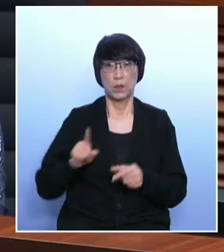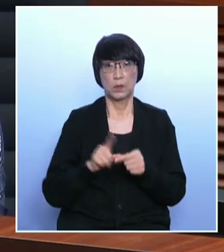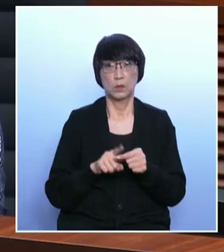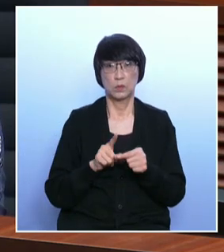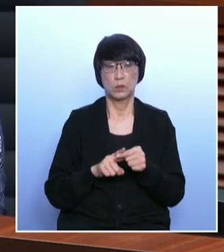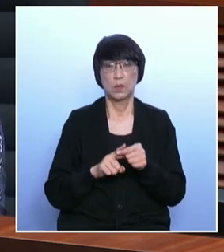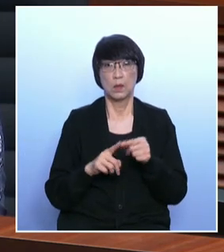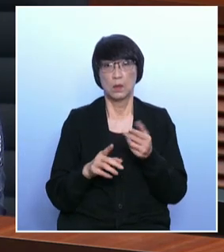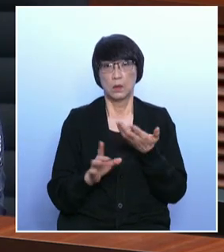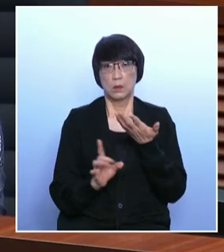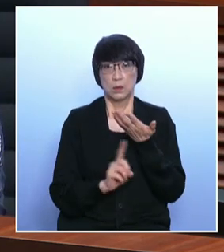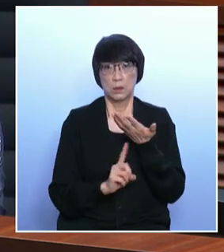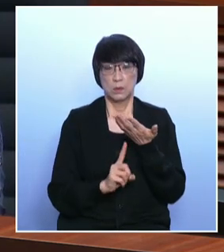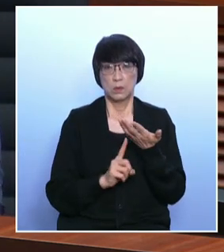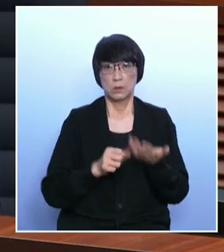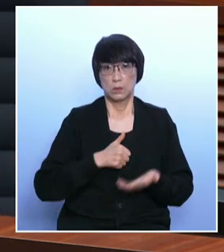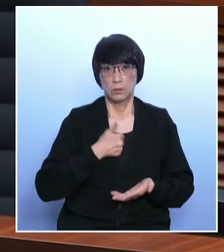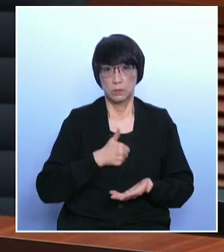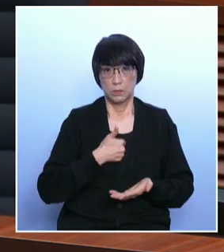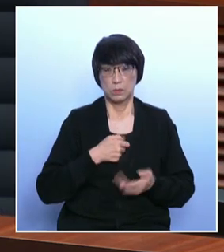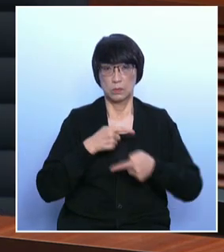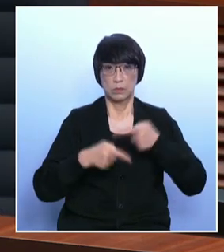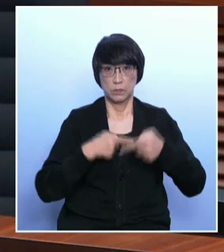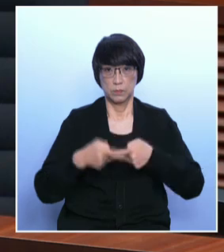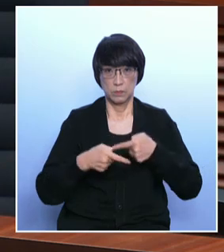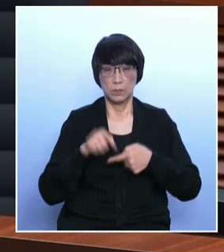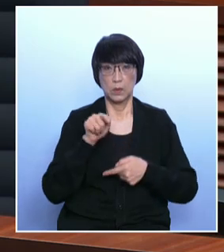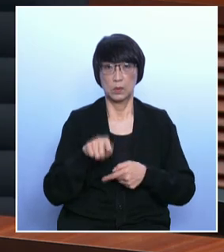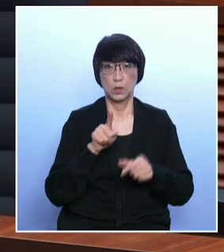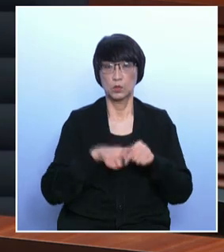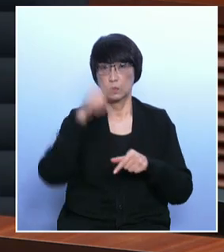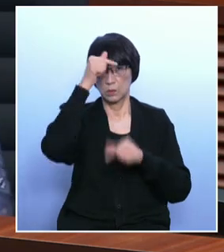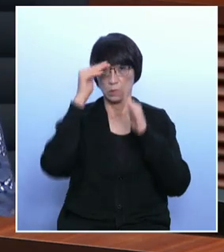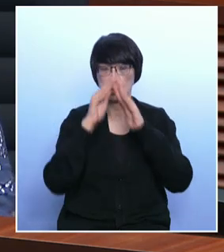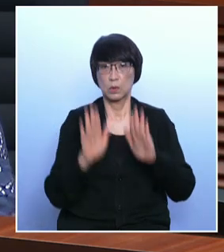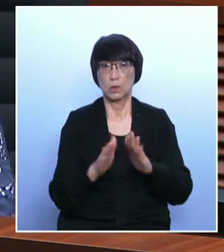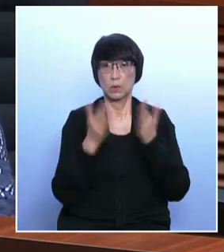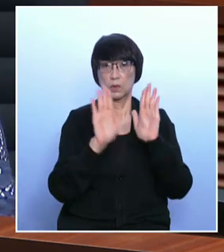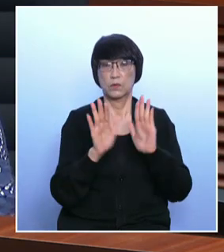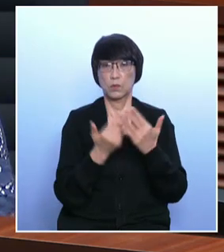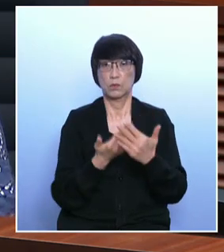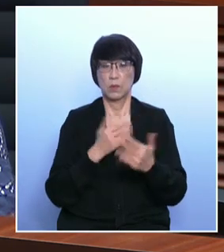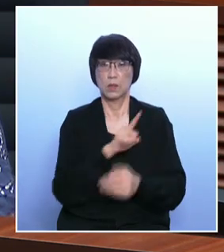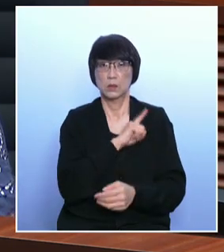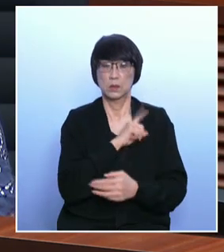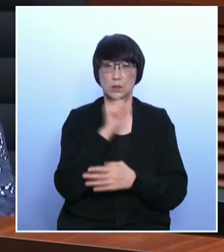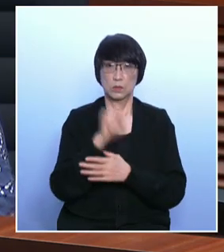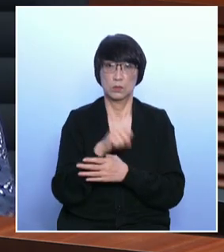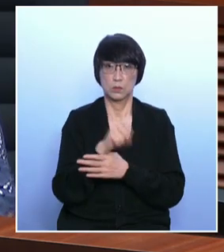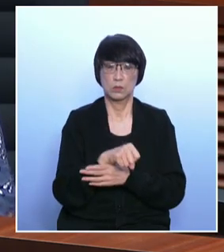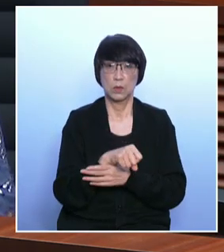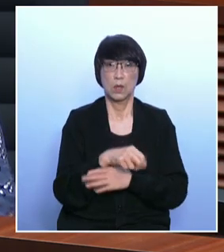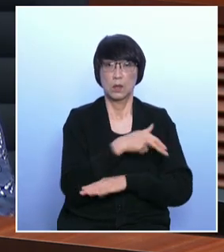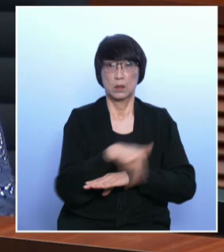will be used by a lot of members of the public. I understand there is discussion between the insurance industry and